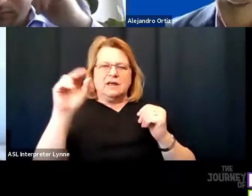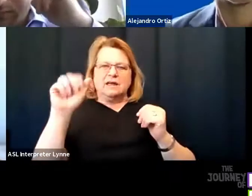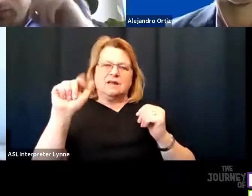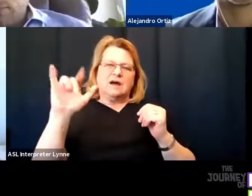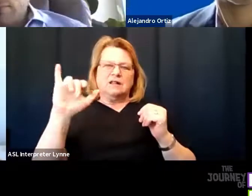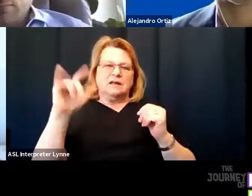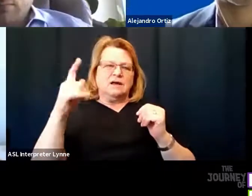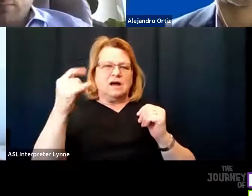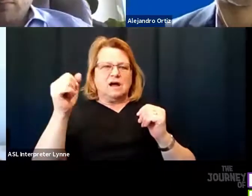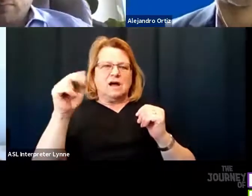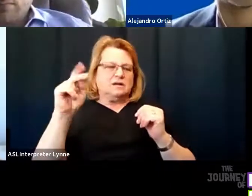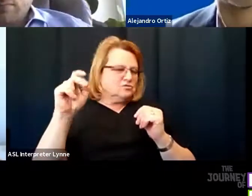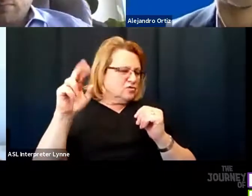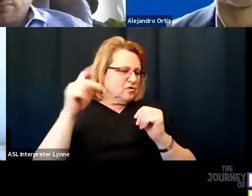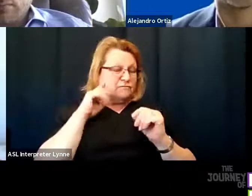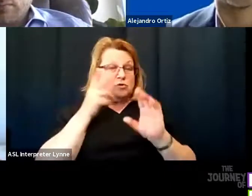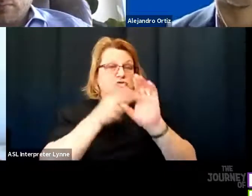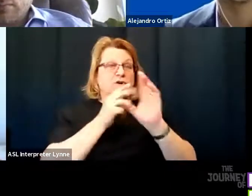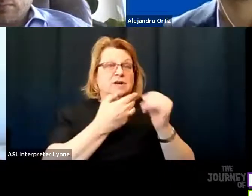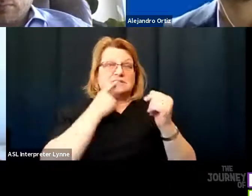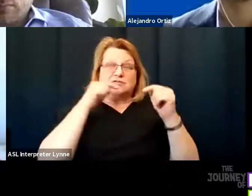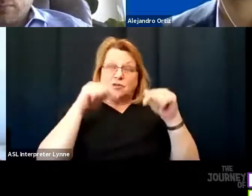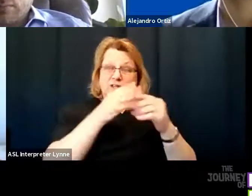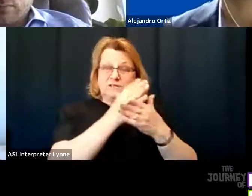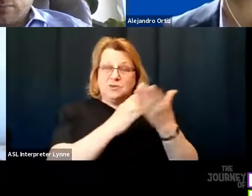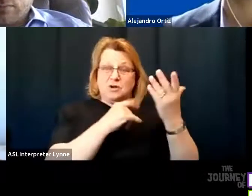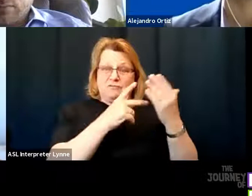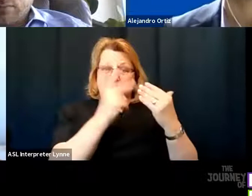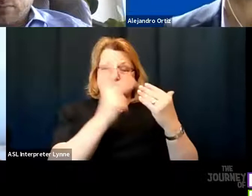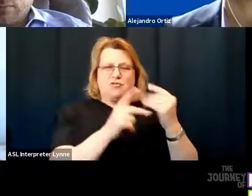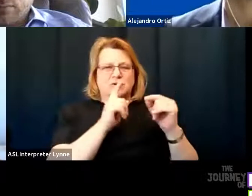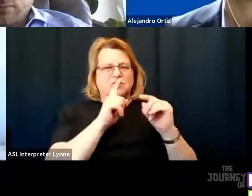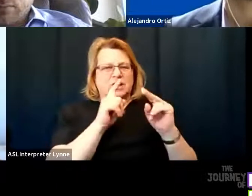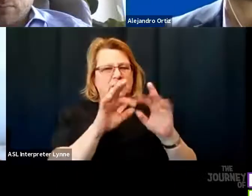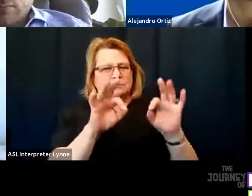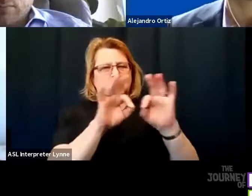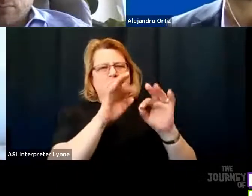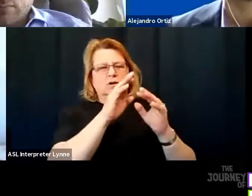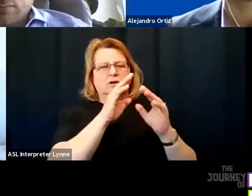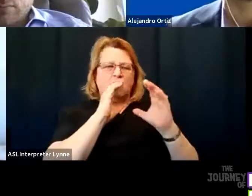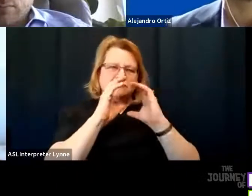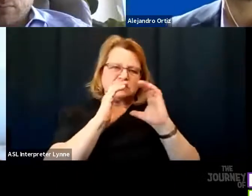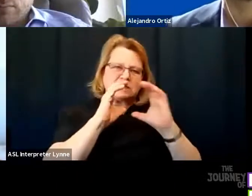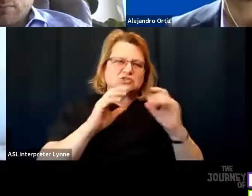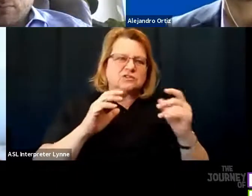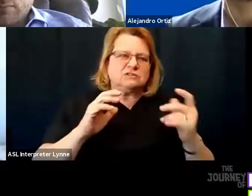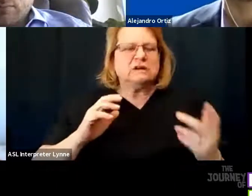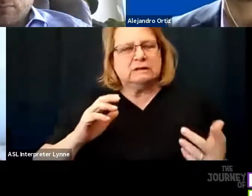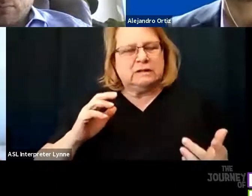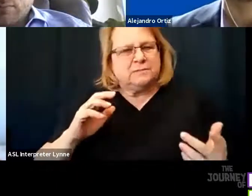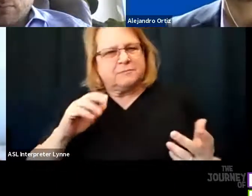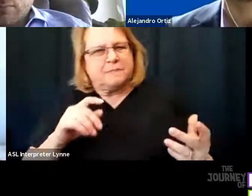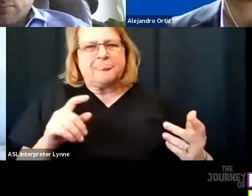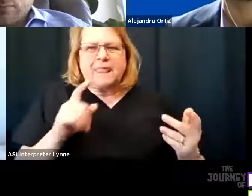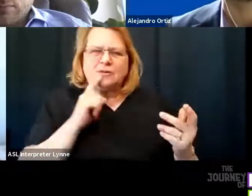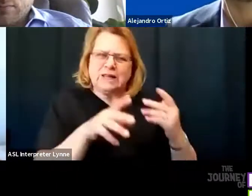us for this part of the program. This was a really important conversation. And, you know, as kind of like a legal